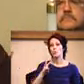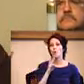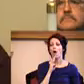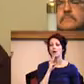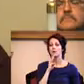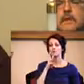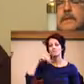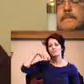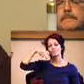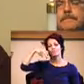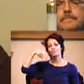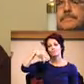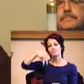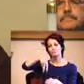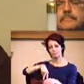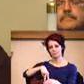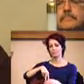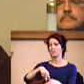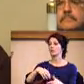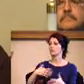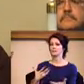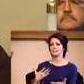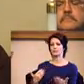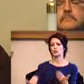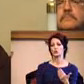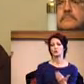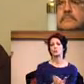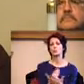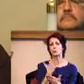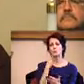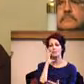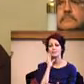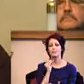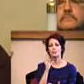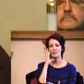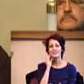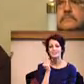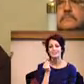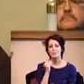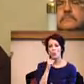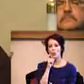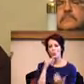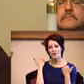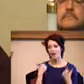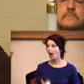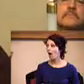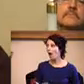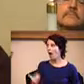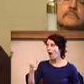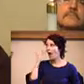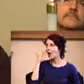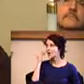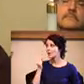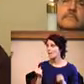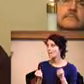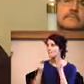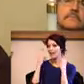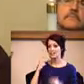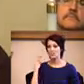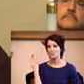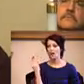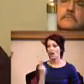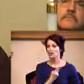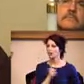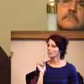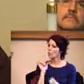new to see the newness of who we are I know many of uh many of us have chosen on this new year to say I'm going to I'm going to work on